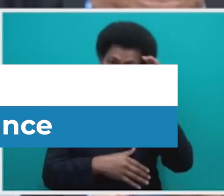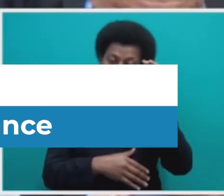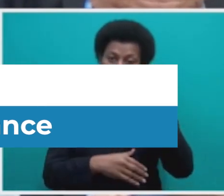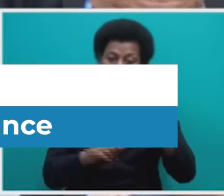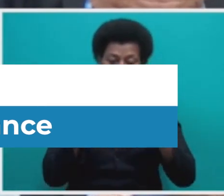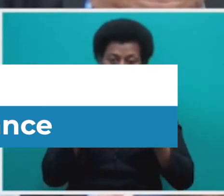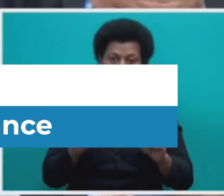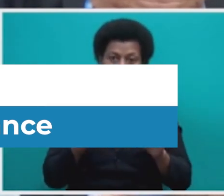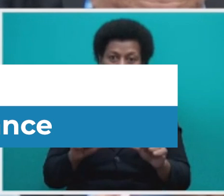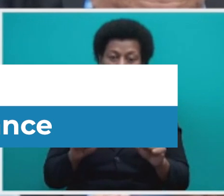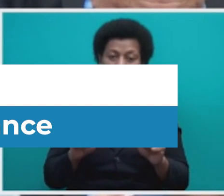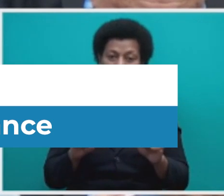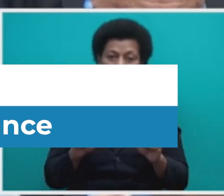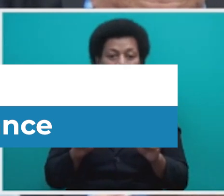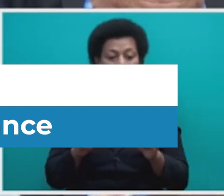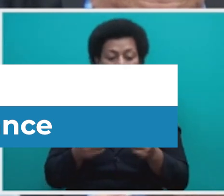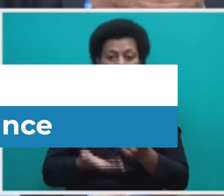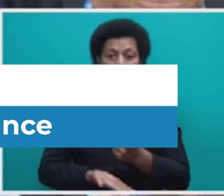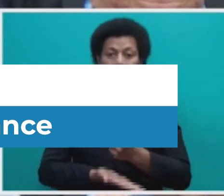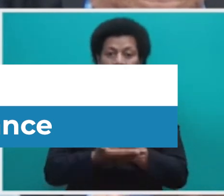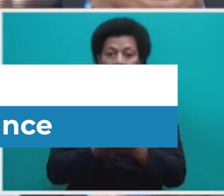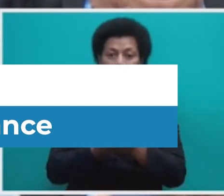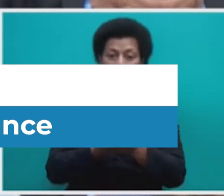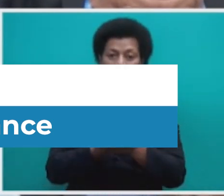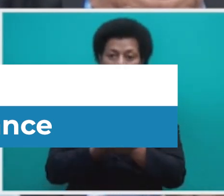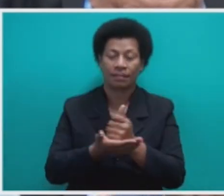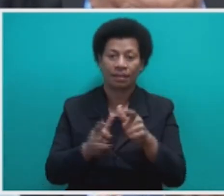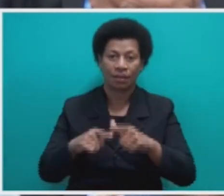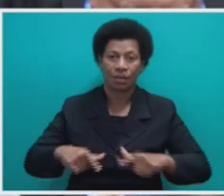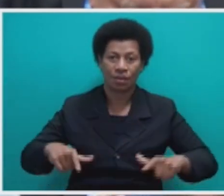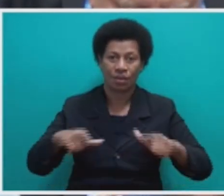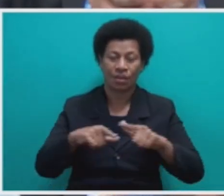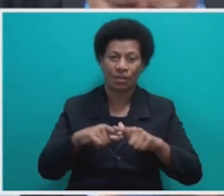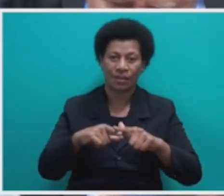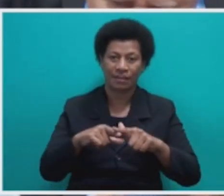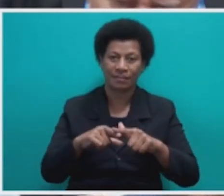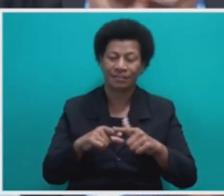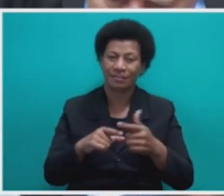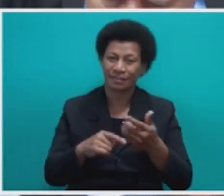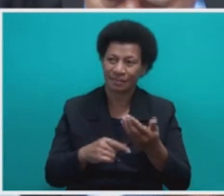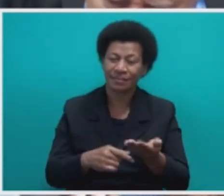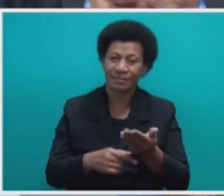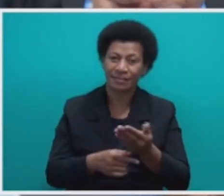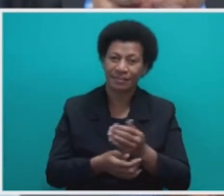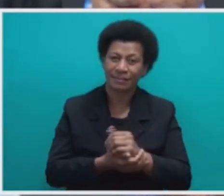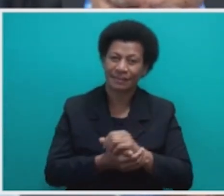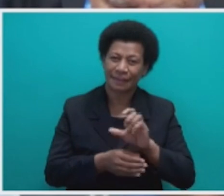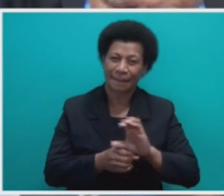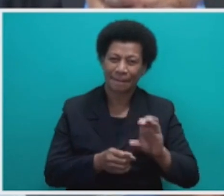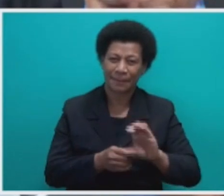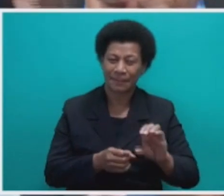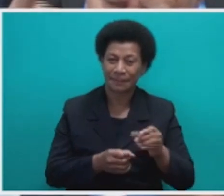protect and support local industries where it's imperative. And, in the 70s, in the